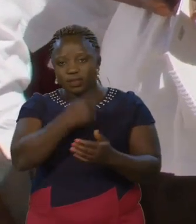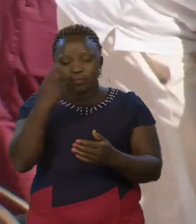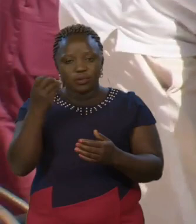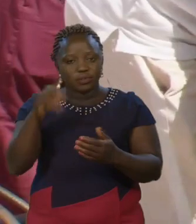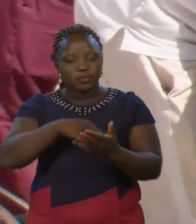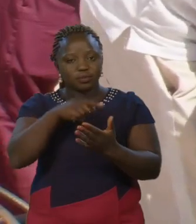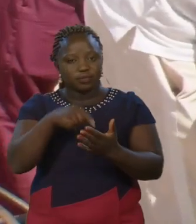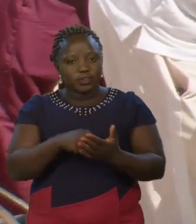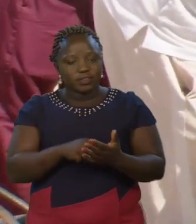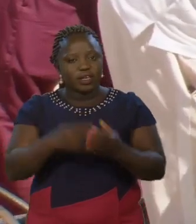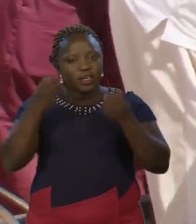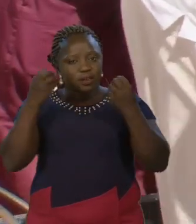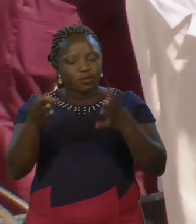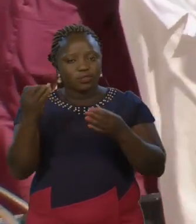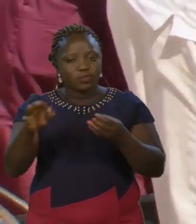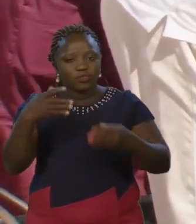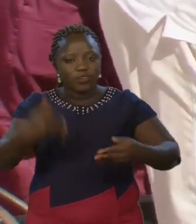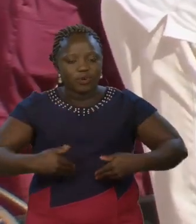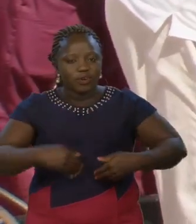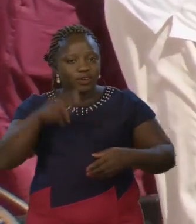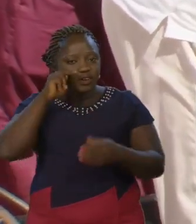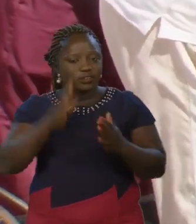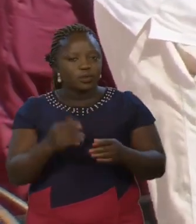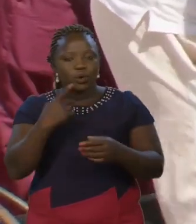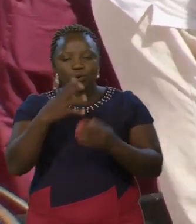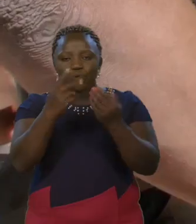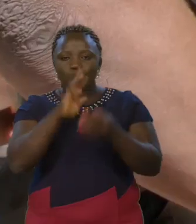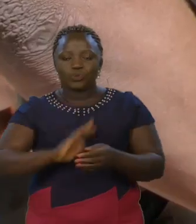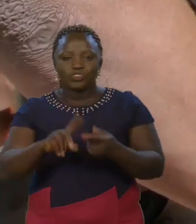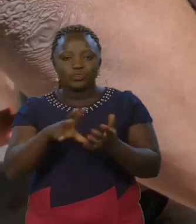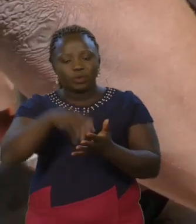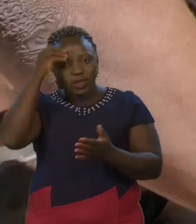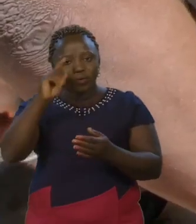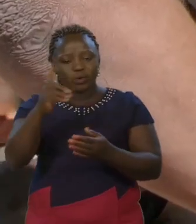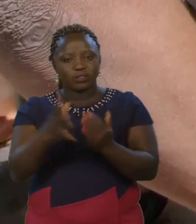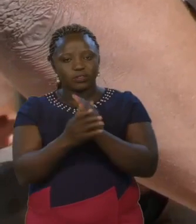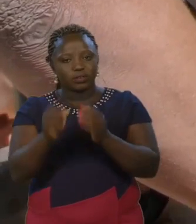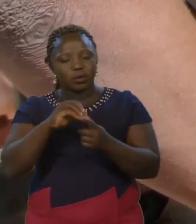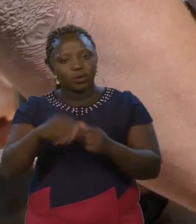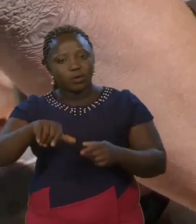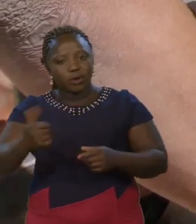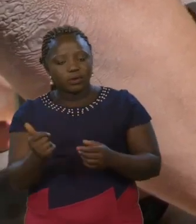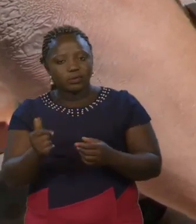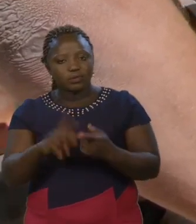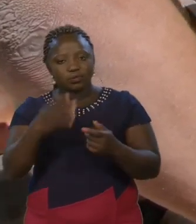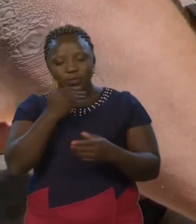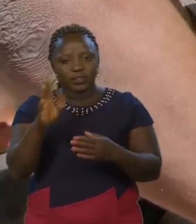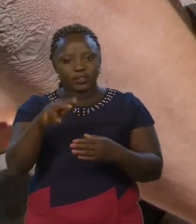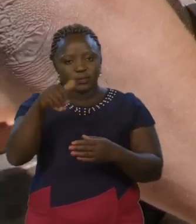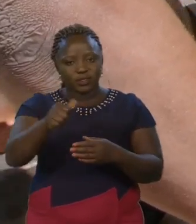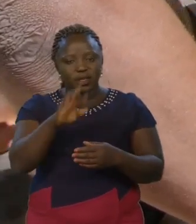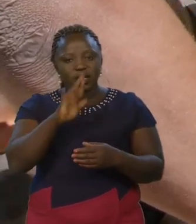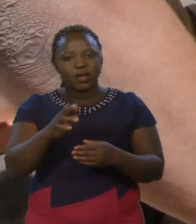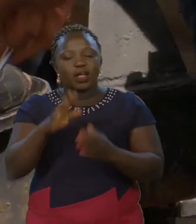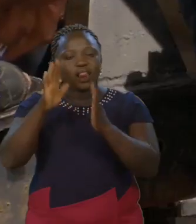to this fact, a lot of young Nigerians who wish to learn one skill or another to earn a living are most